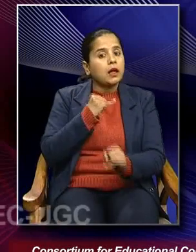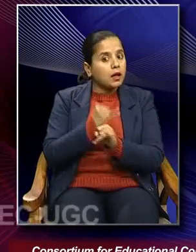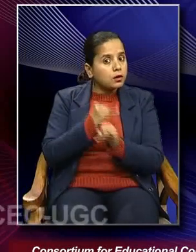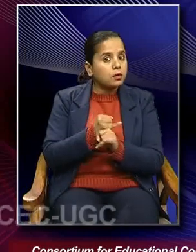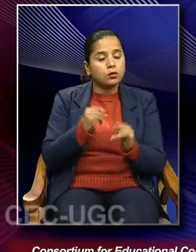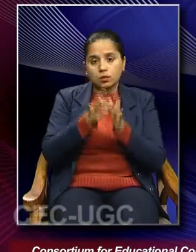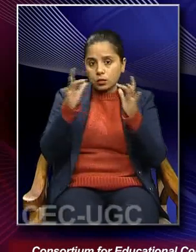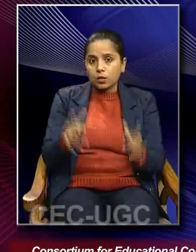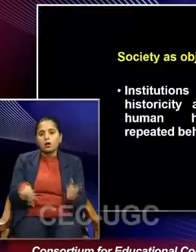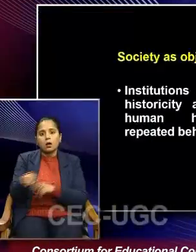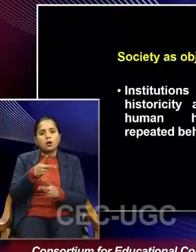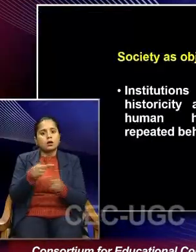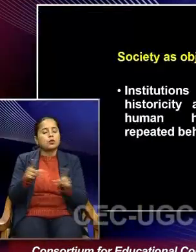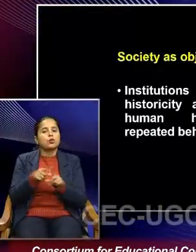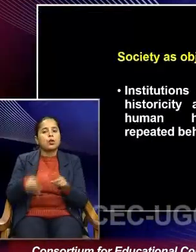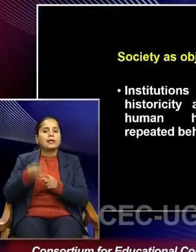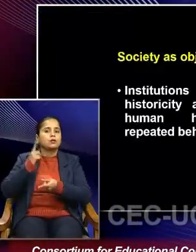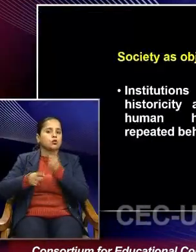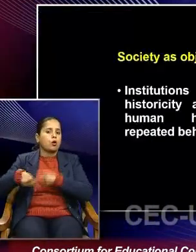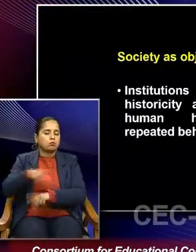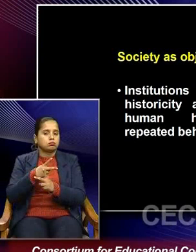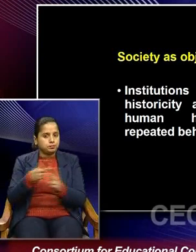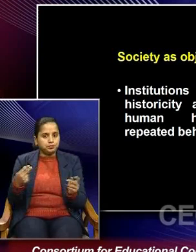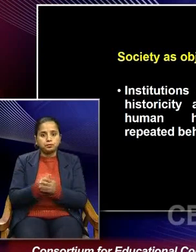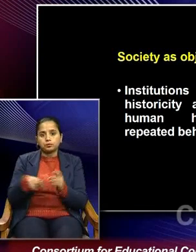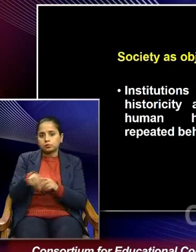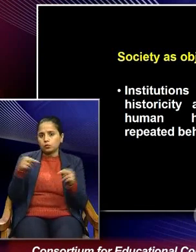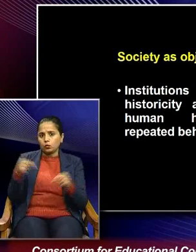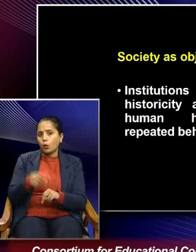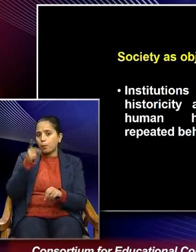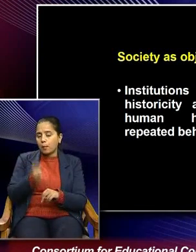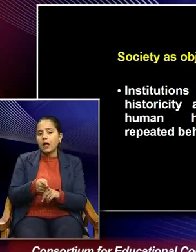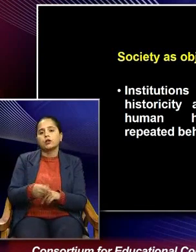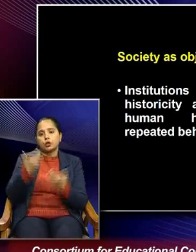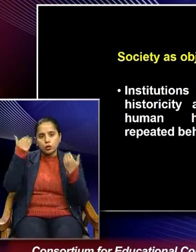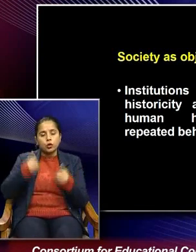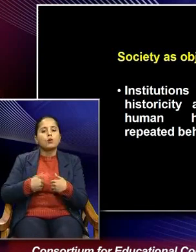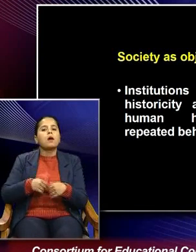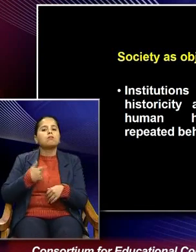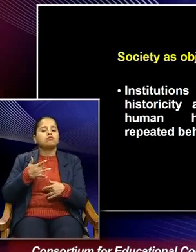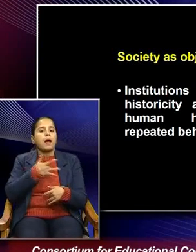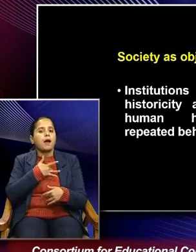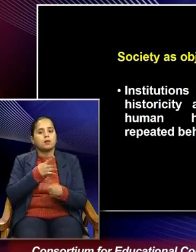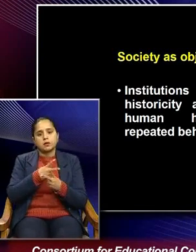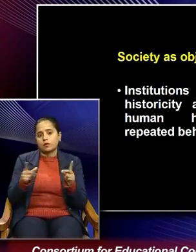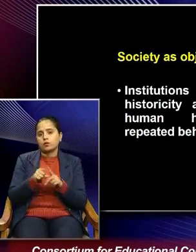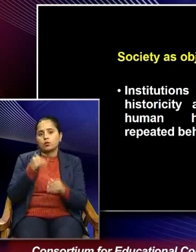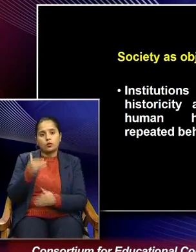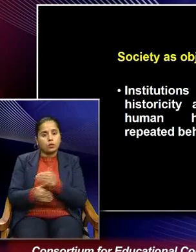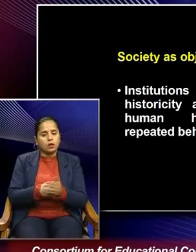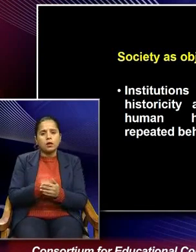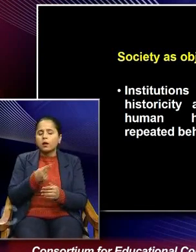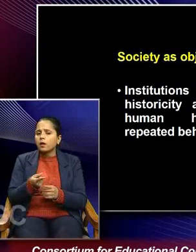Institutions are product of historicity and need to control human habitualization. And what